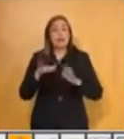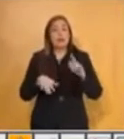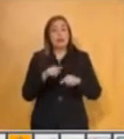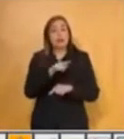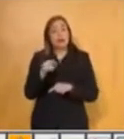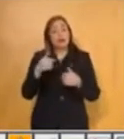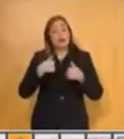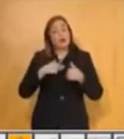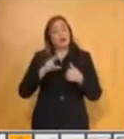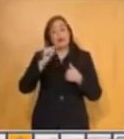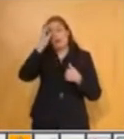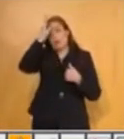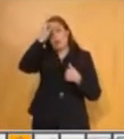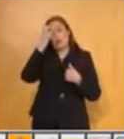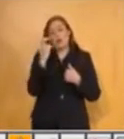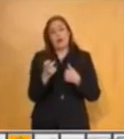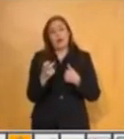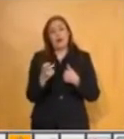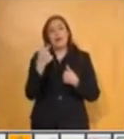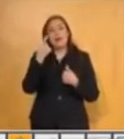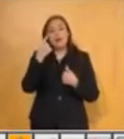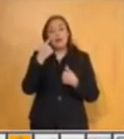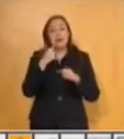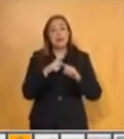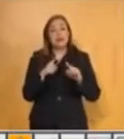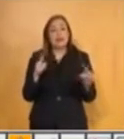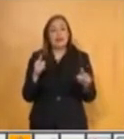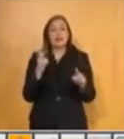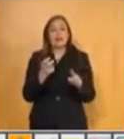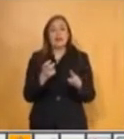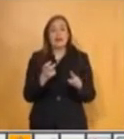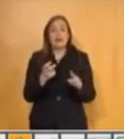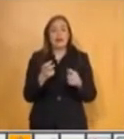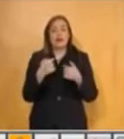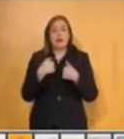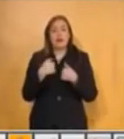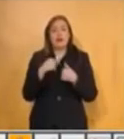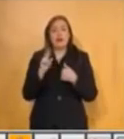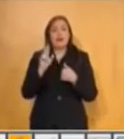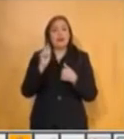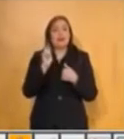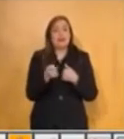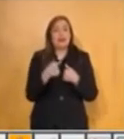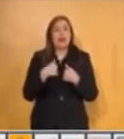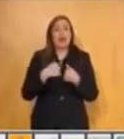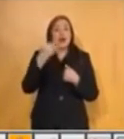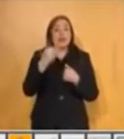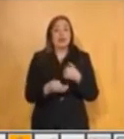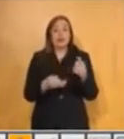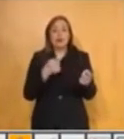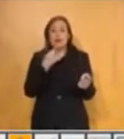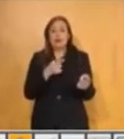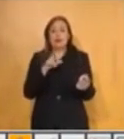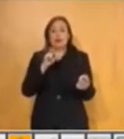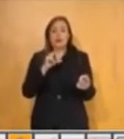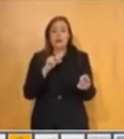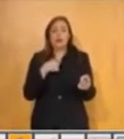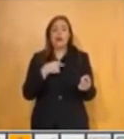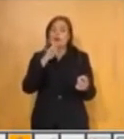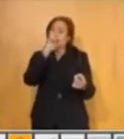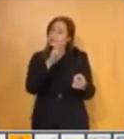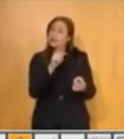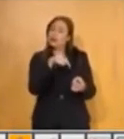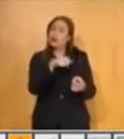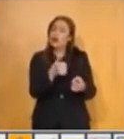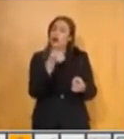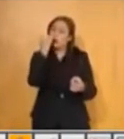with them. Pay attention in this. It doesn't mean that you are going to accept and do the same that the other person if you are not agree. You are